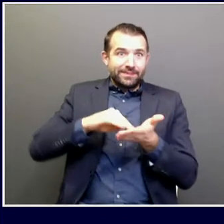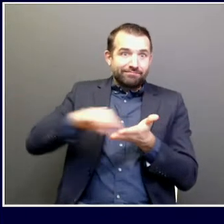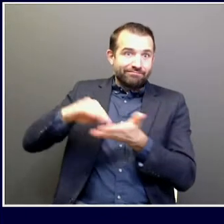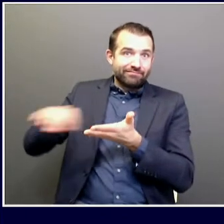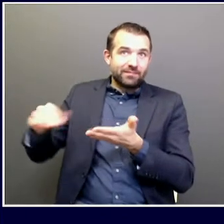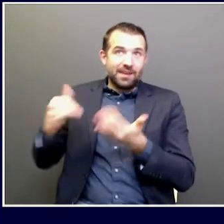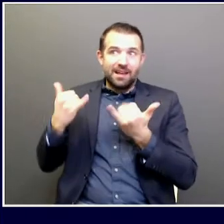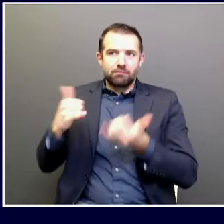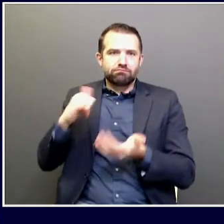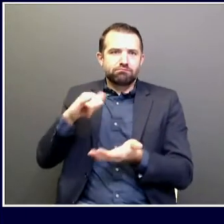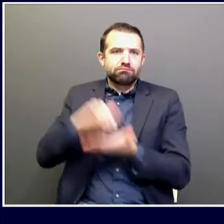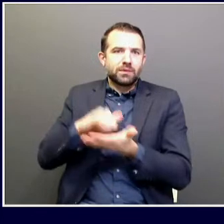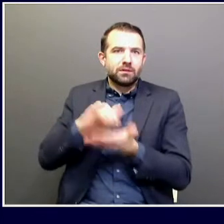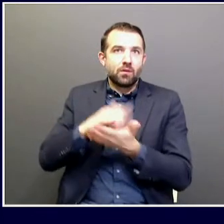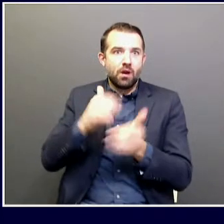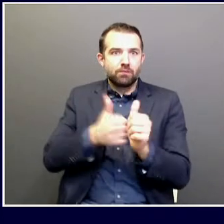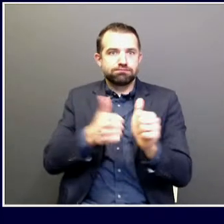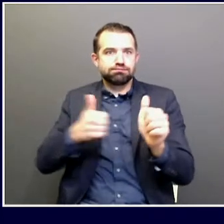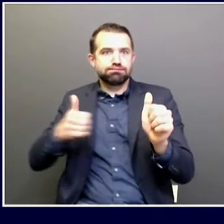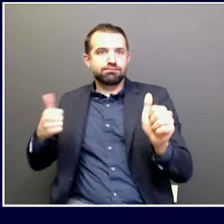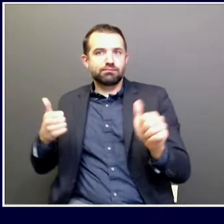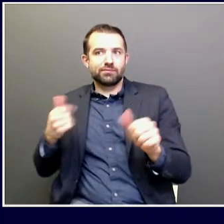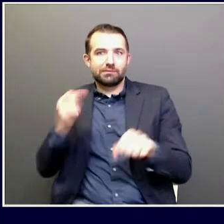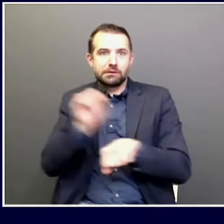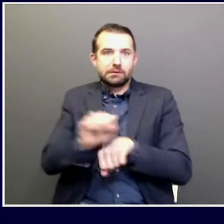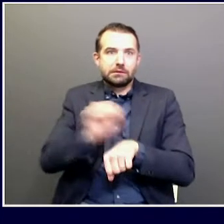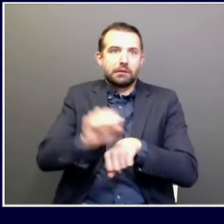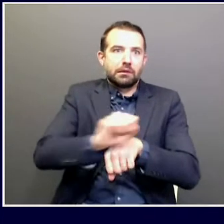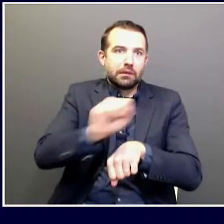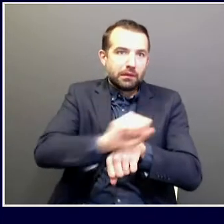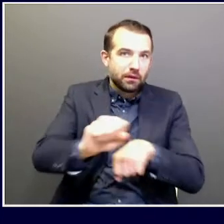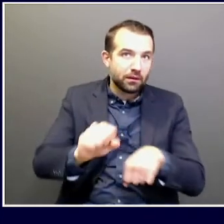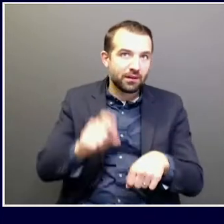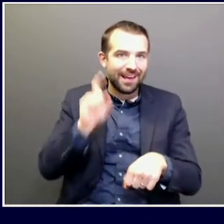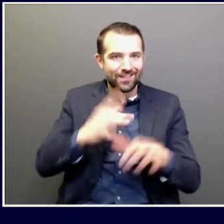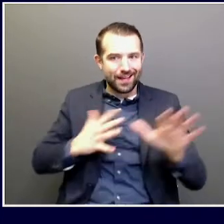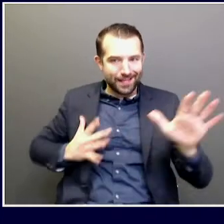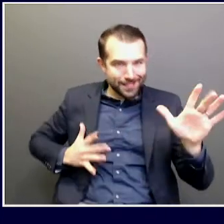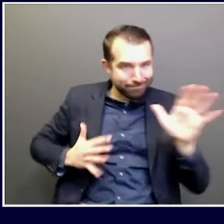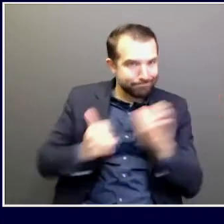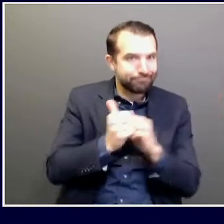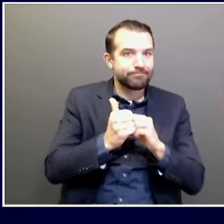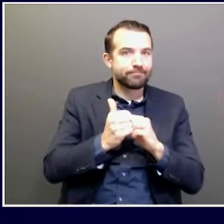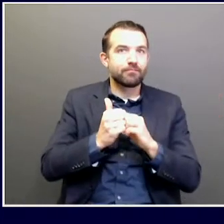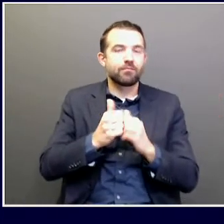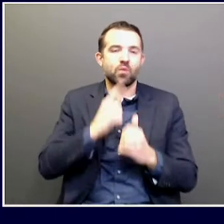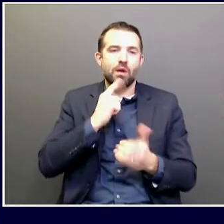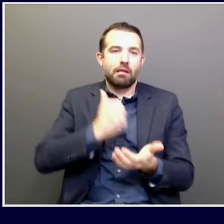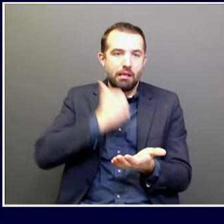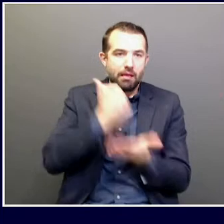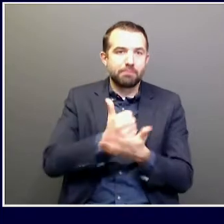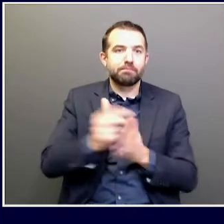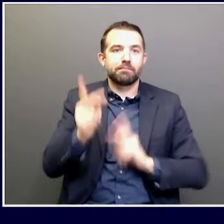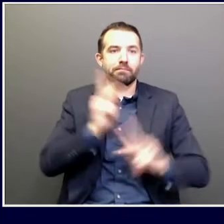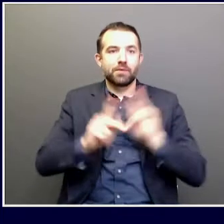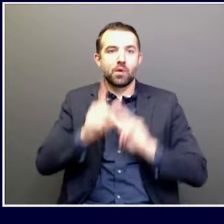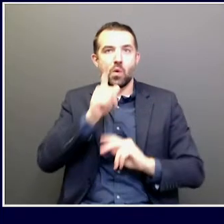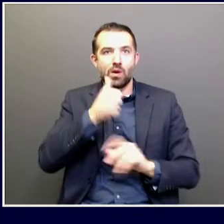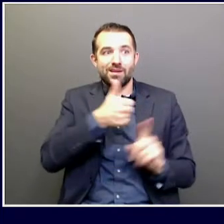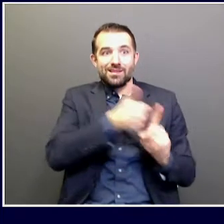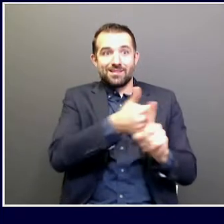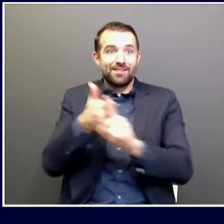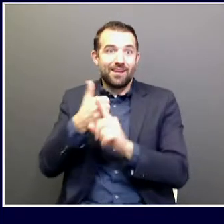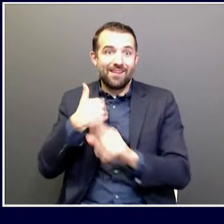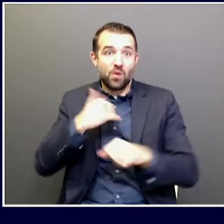provide more inpatient care for more people with COVID-19 and other serious health problems. You know, like